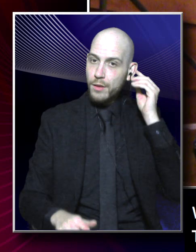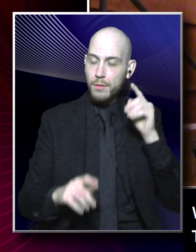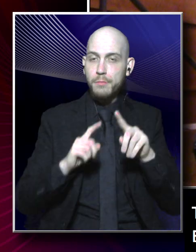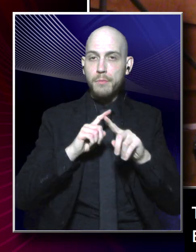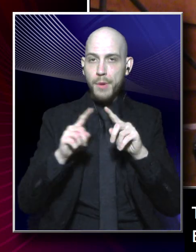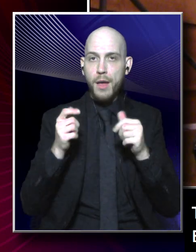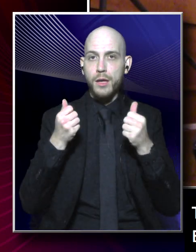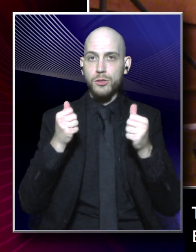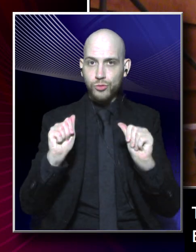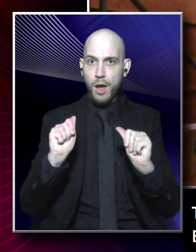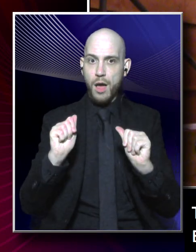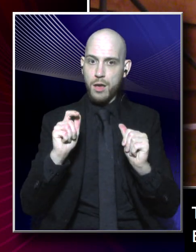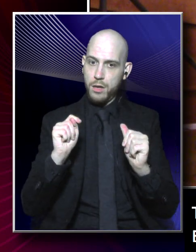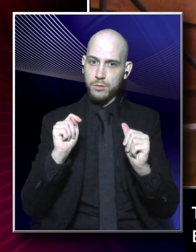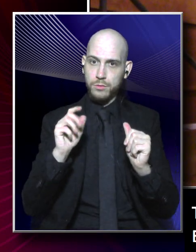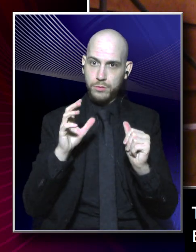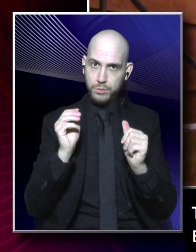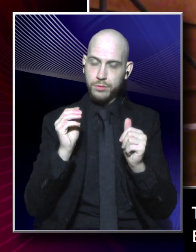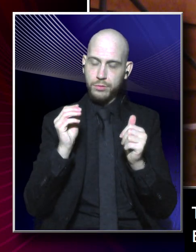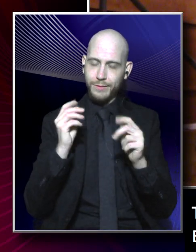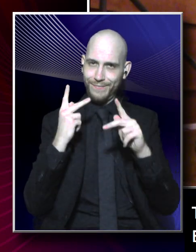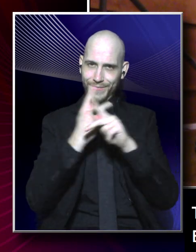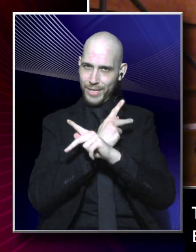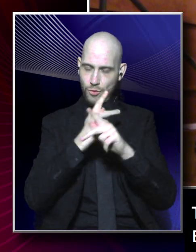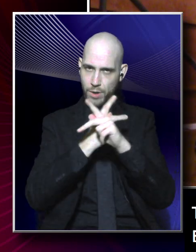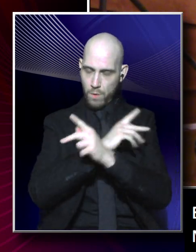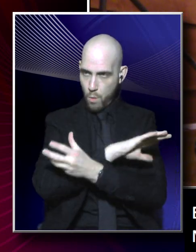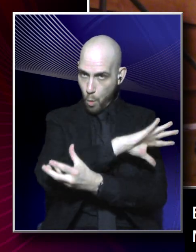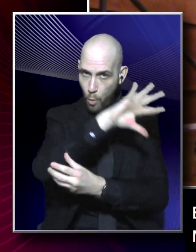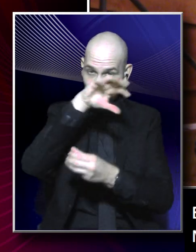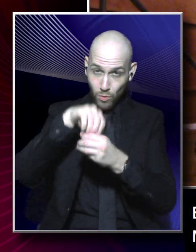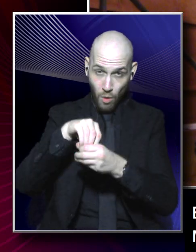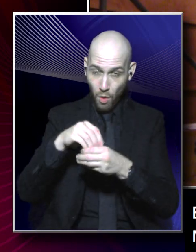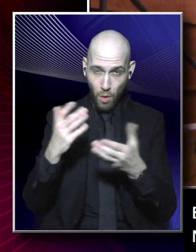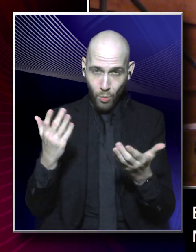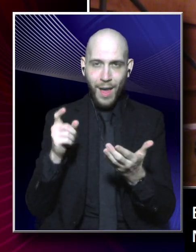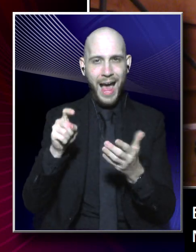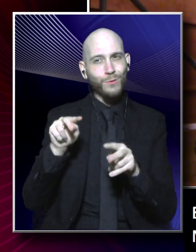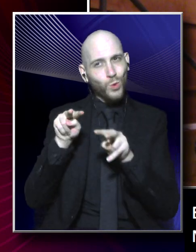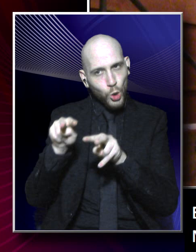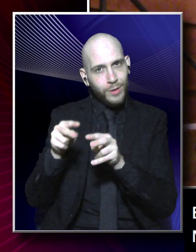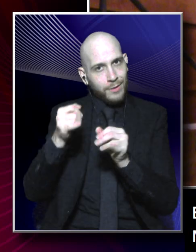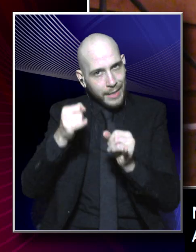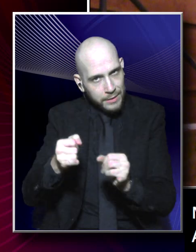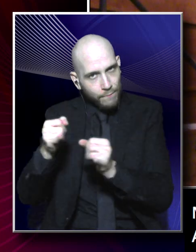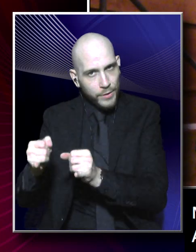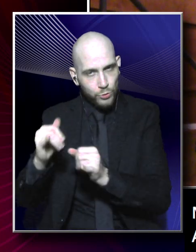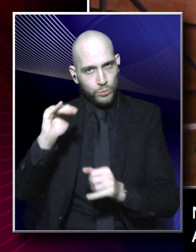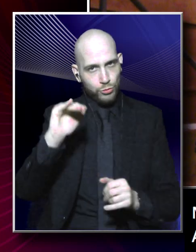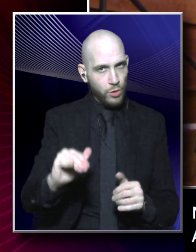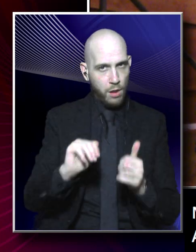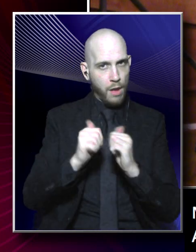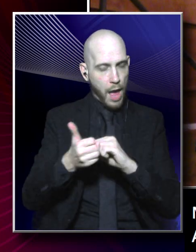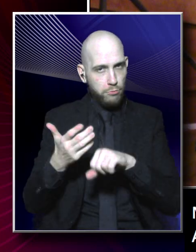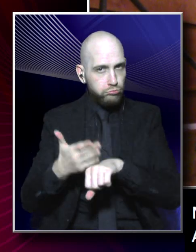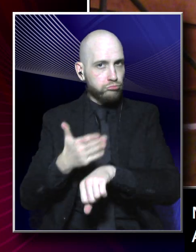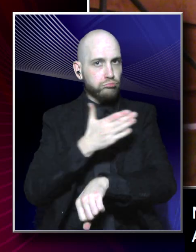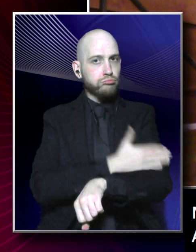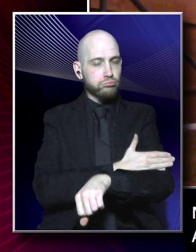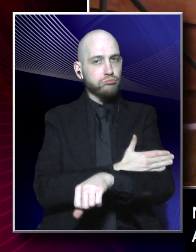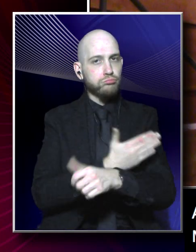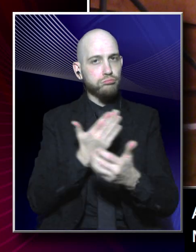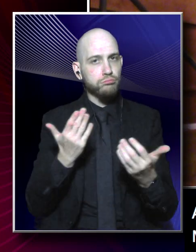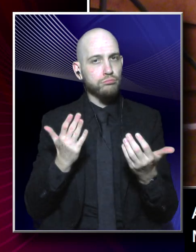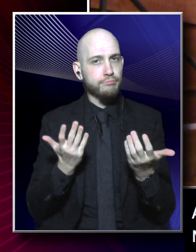look at every child as a unique situation and ask, where is the child, and what are we going to do to move this kid forward?